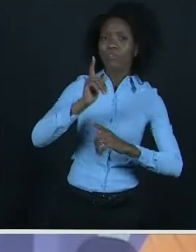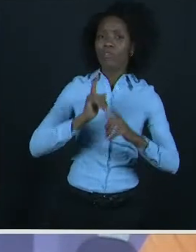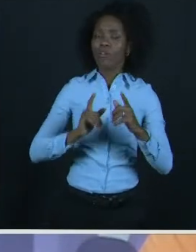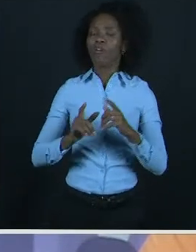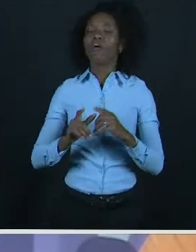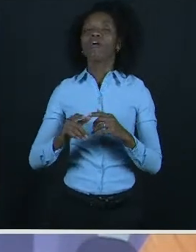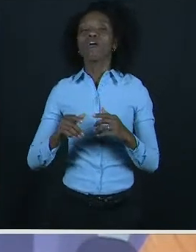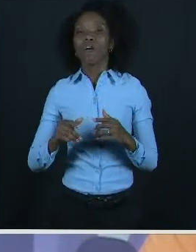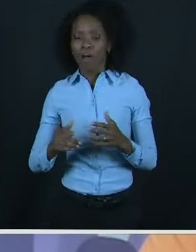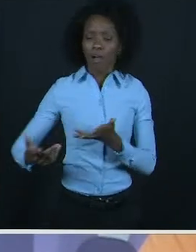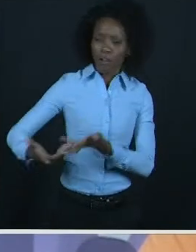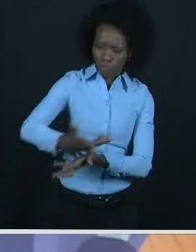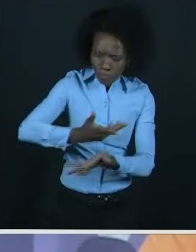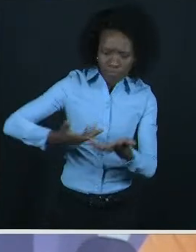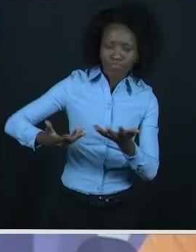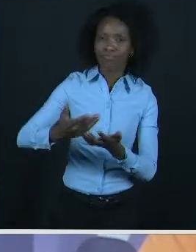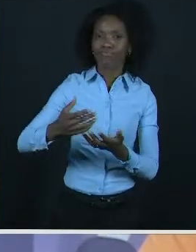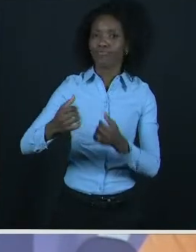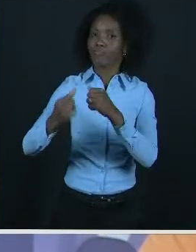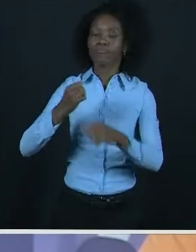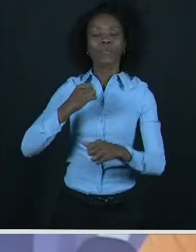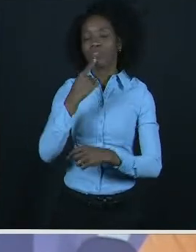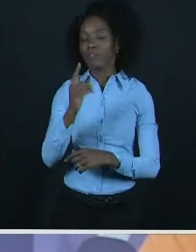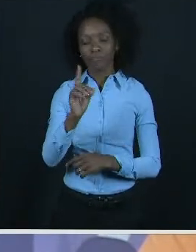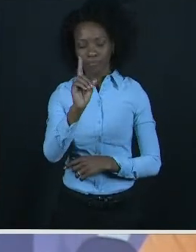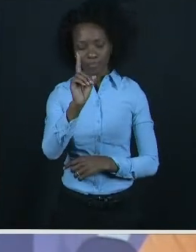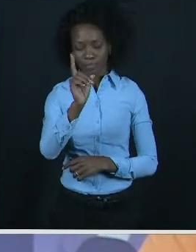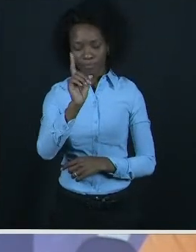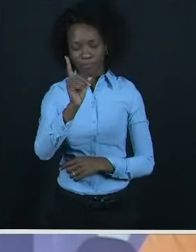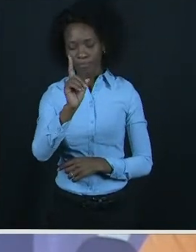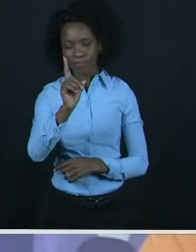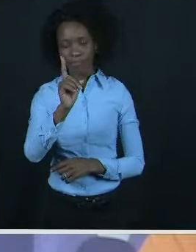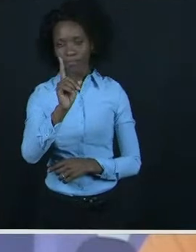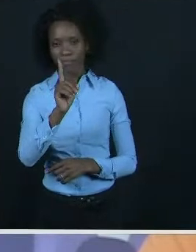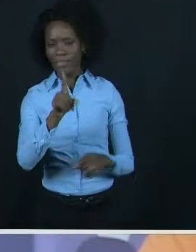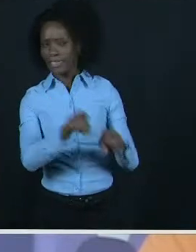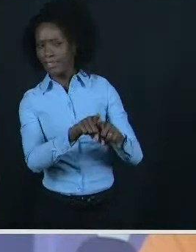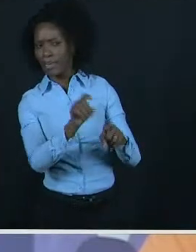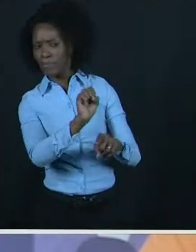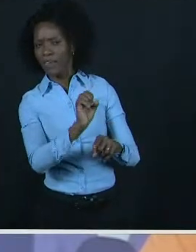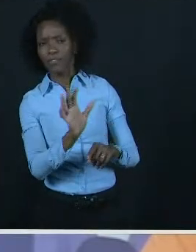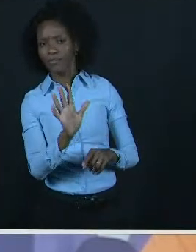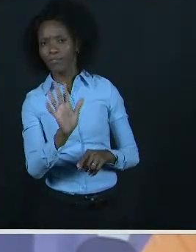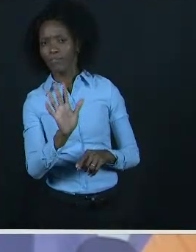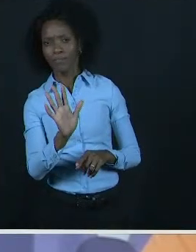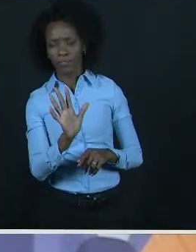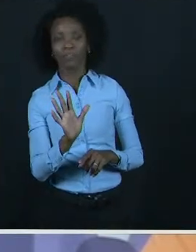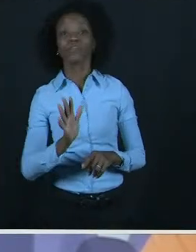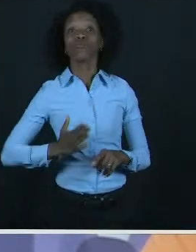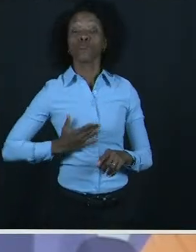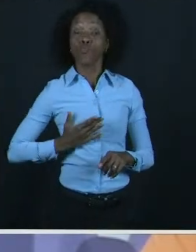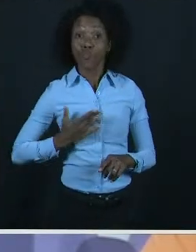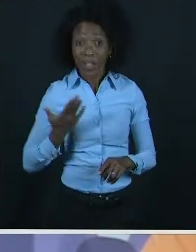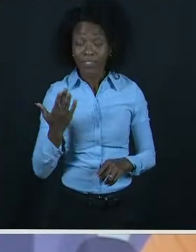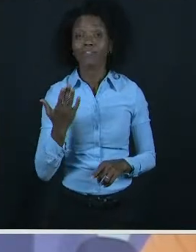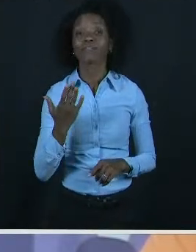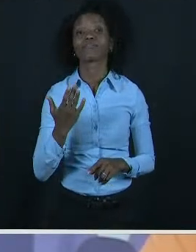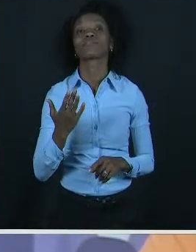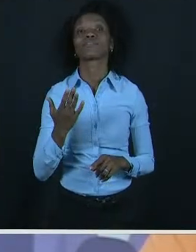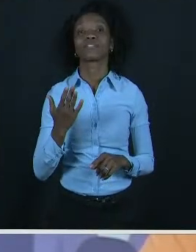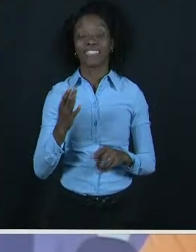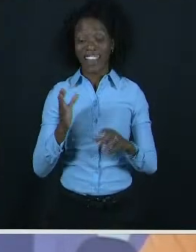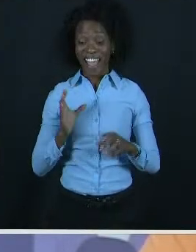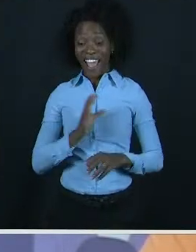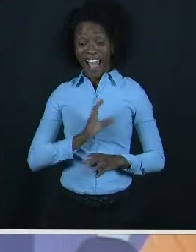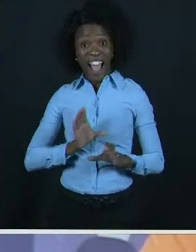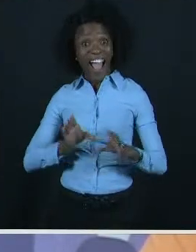very important. You came back and said, no, we don't want it to be structured like SANAC. We want this